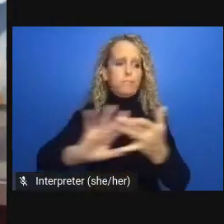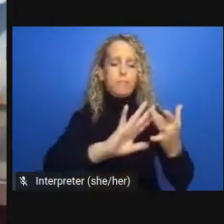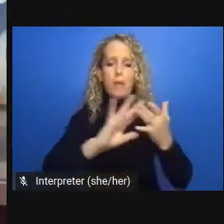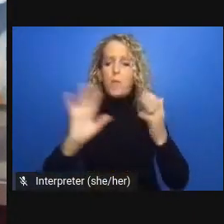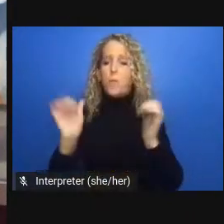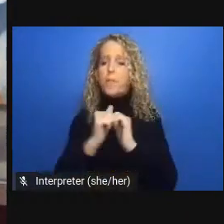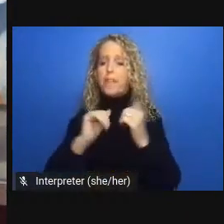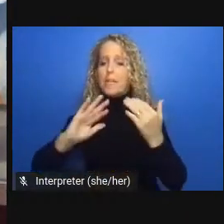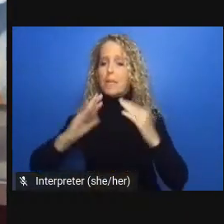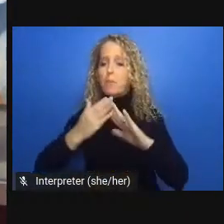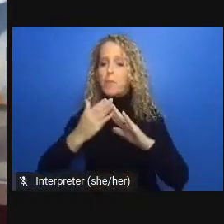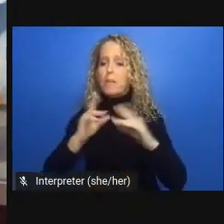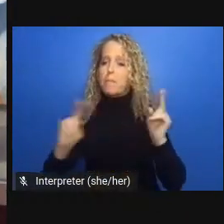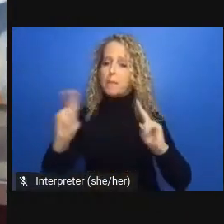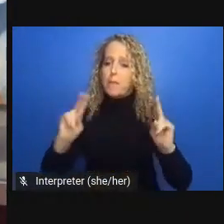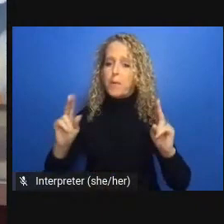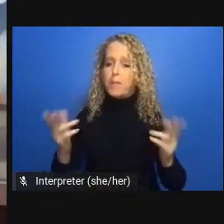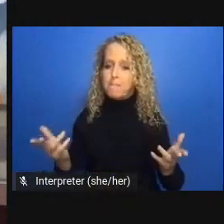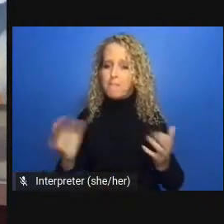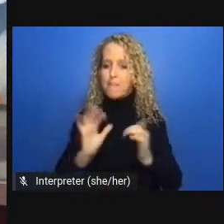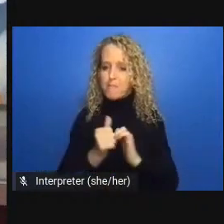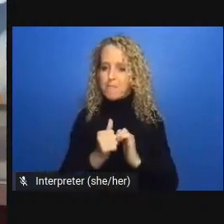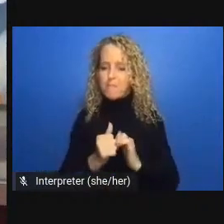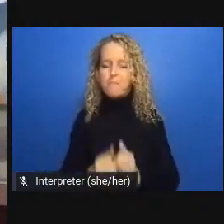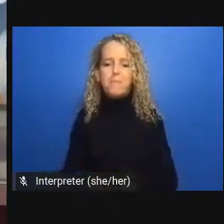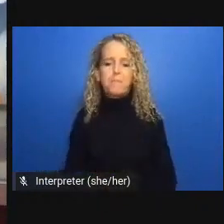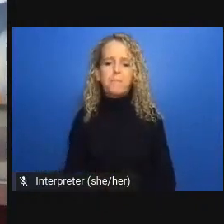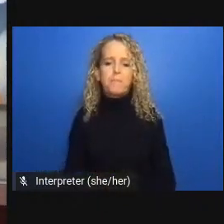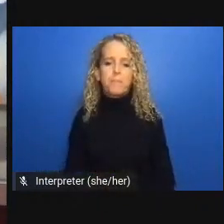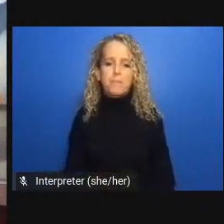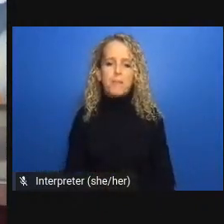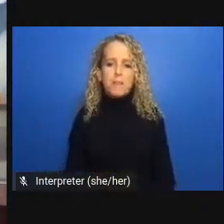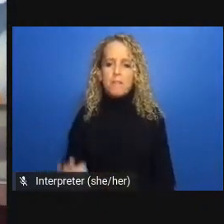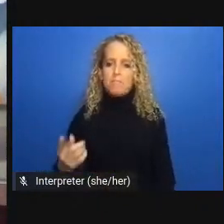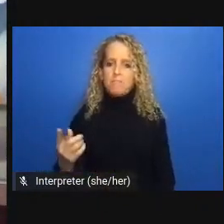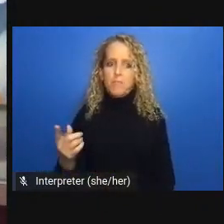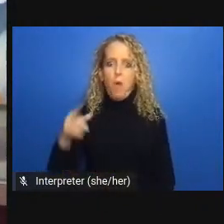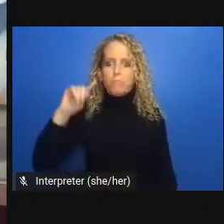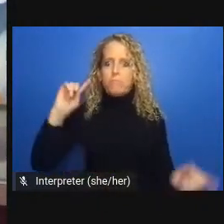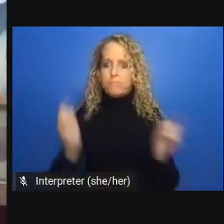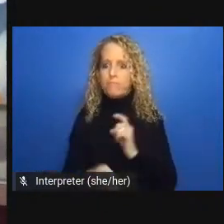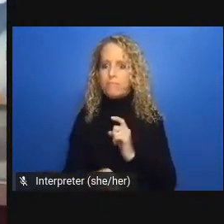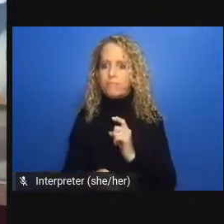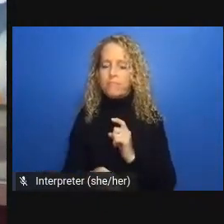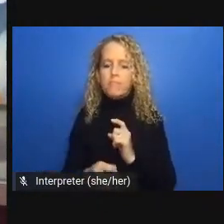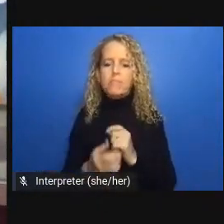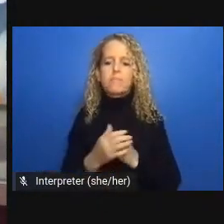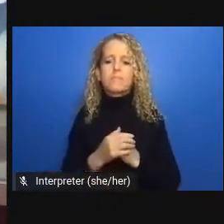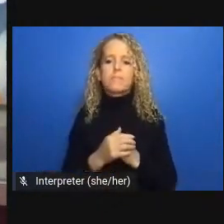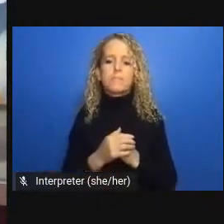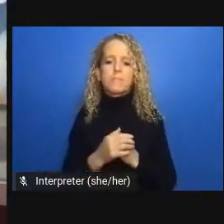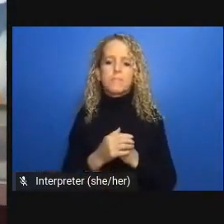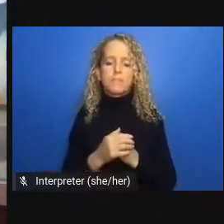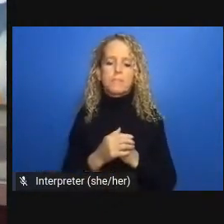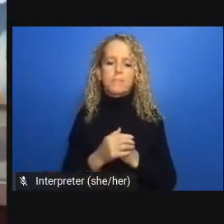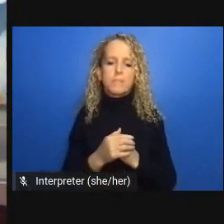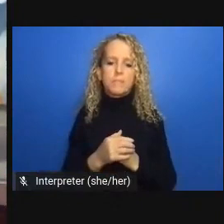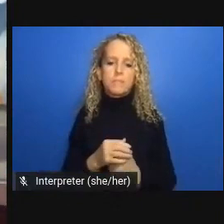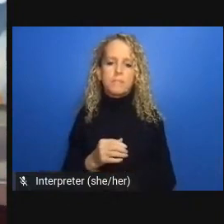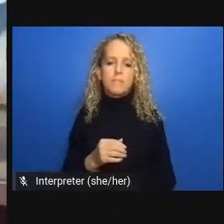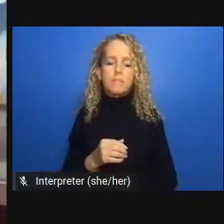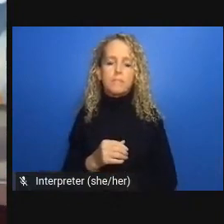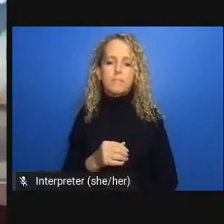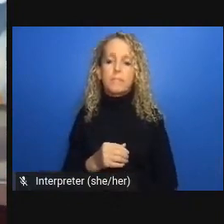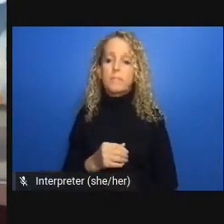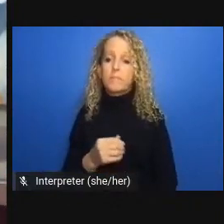those communities that we needed them to get to. So we saw a shift, and we really need to acknowledge that, you know, the processing and